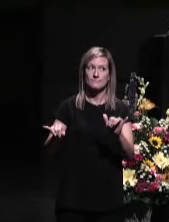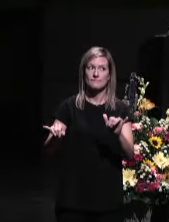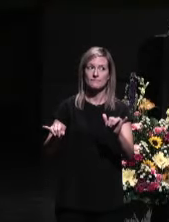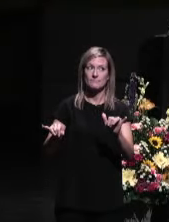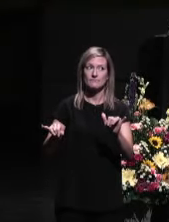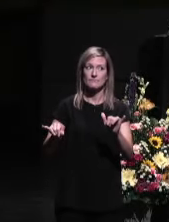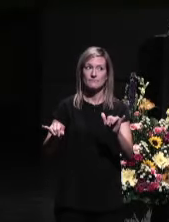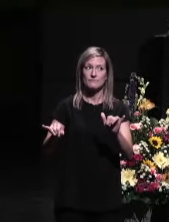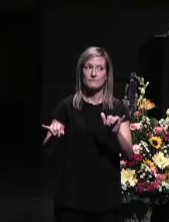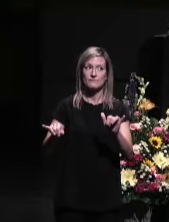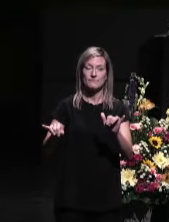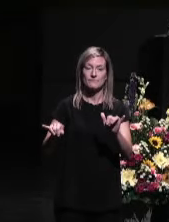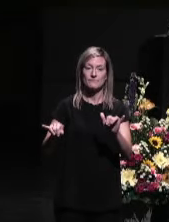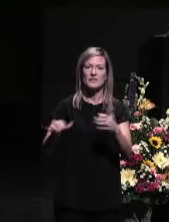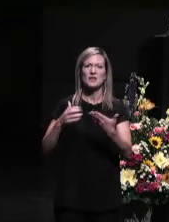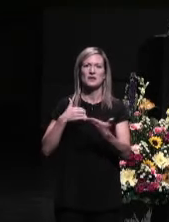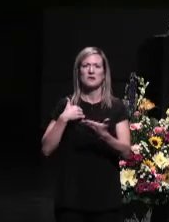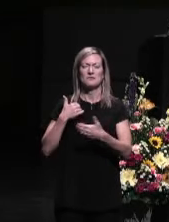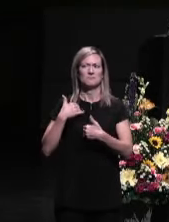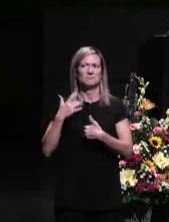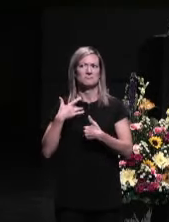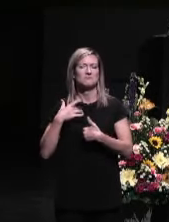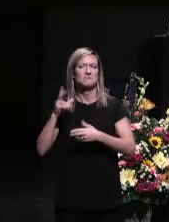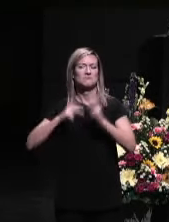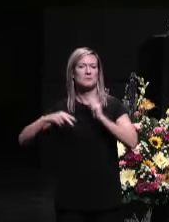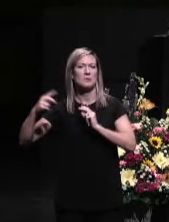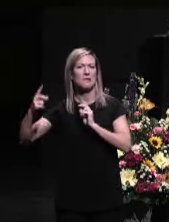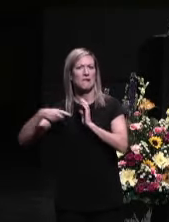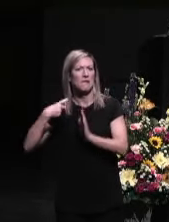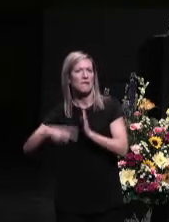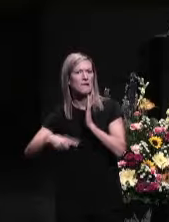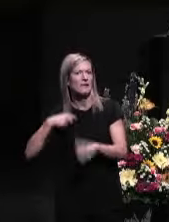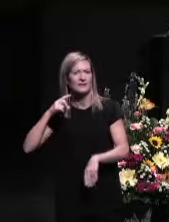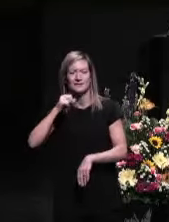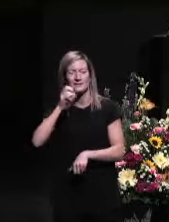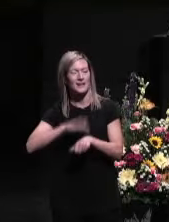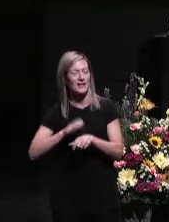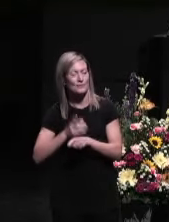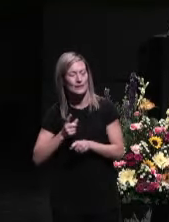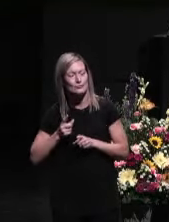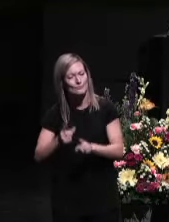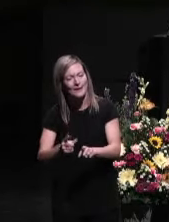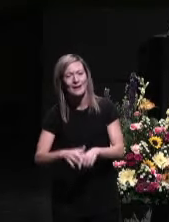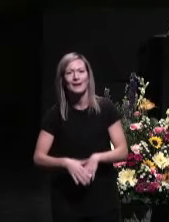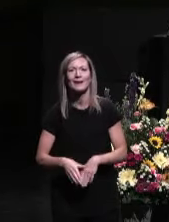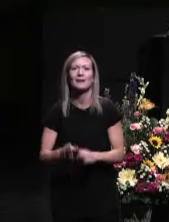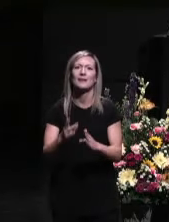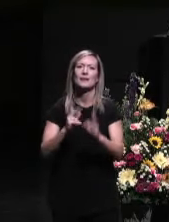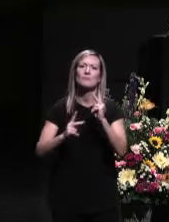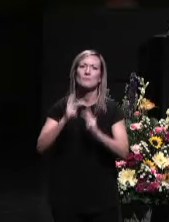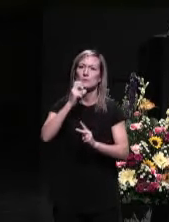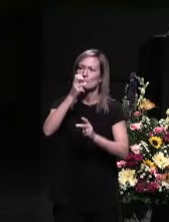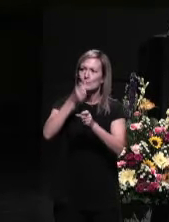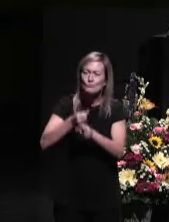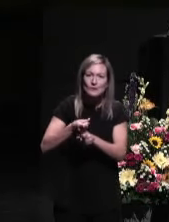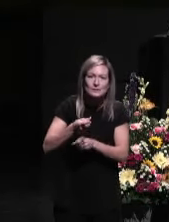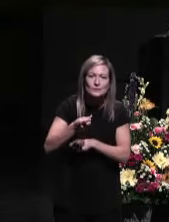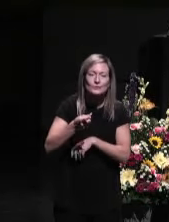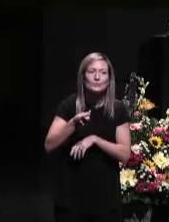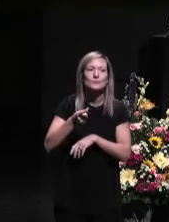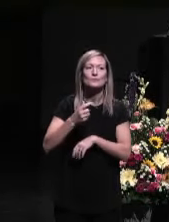higher education, you're on the wrong track, the public doesn't trust you. There's this sort of this sense of kind